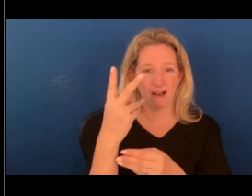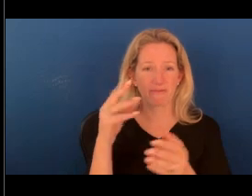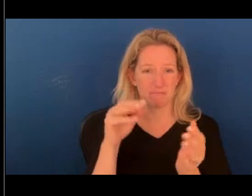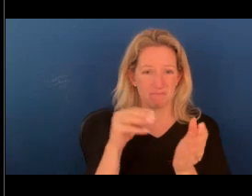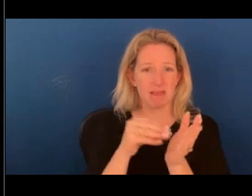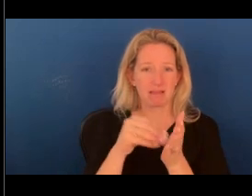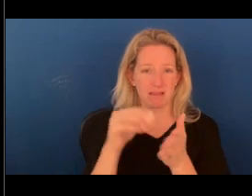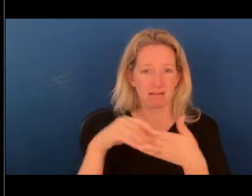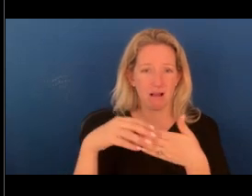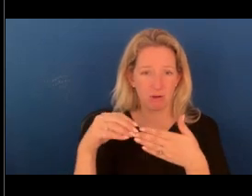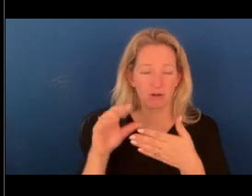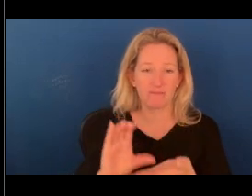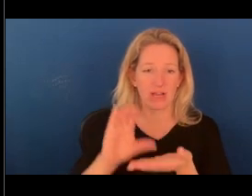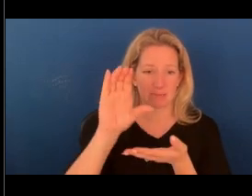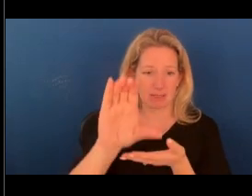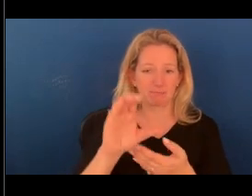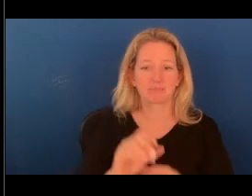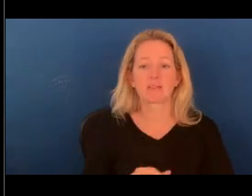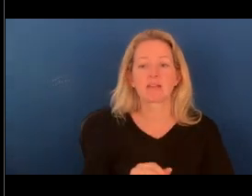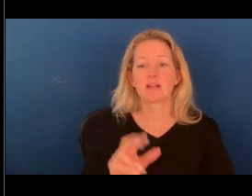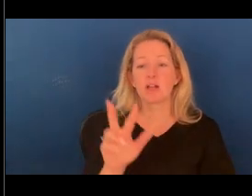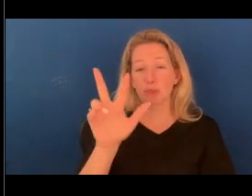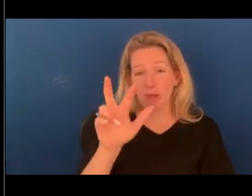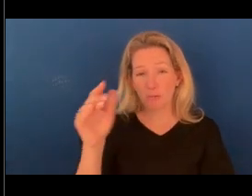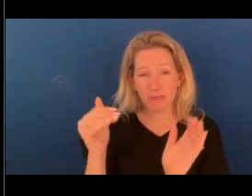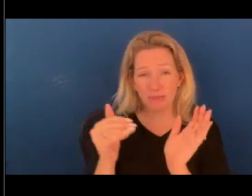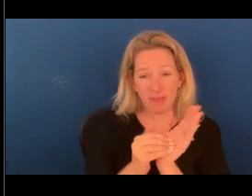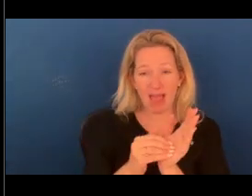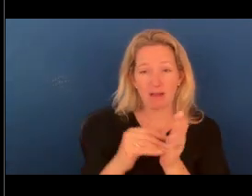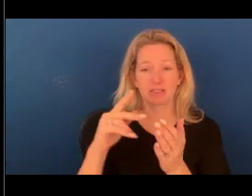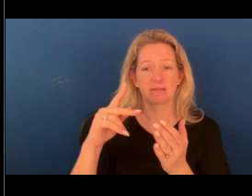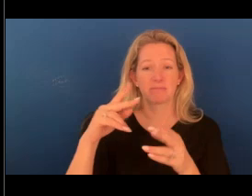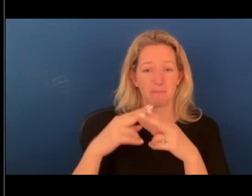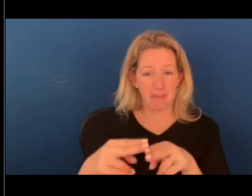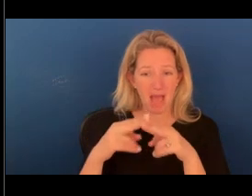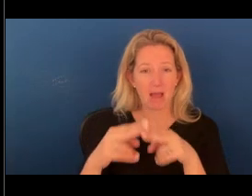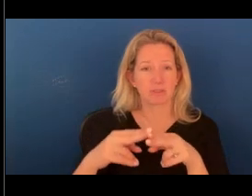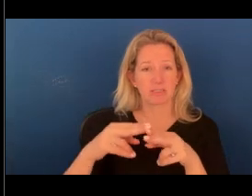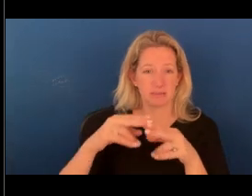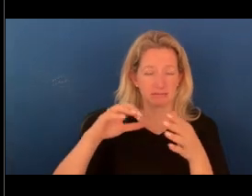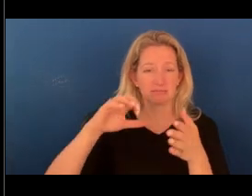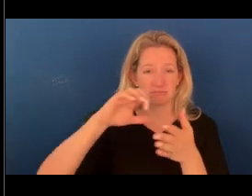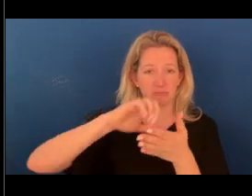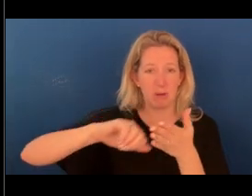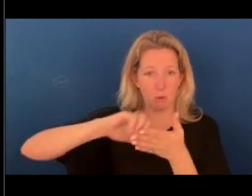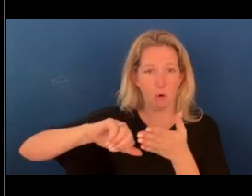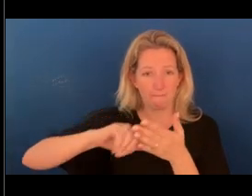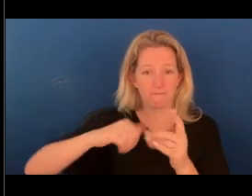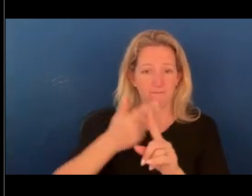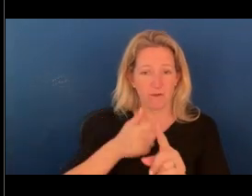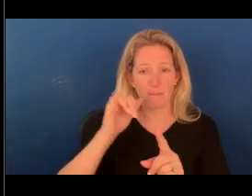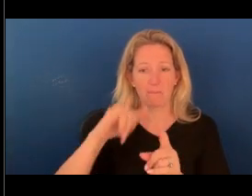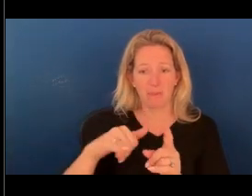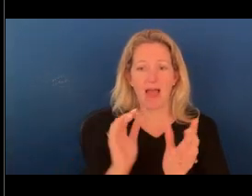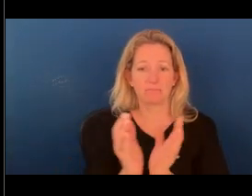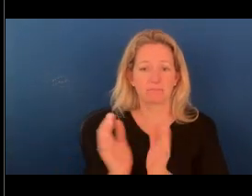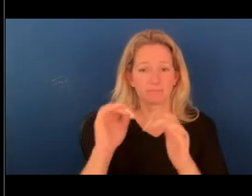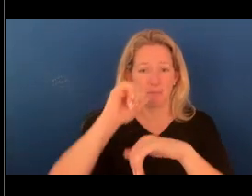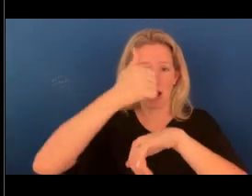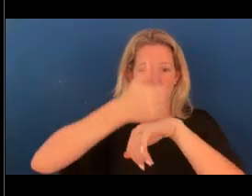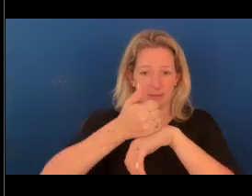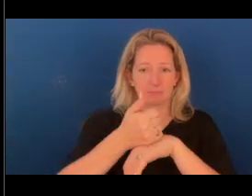Nearly 300,000 pounds of marine debris were removed from the monument during 3 missions from April through October of 2024. And